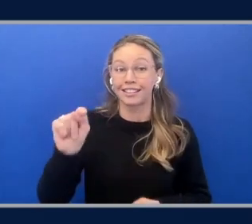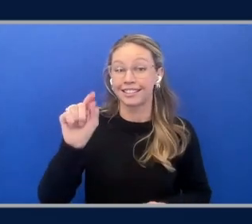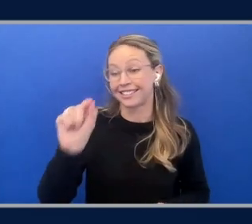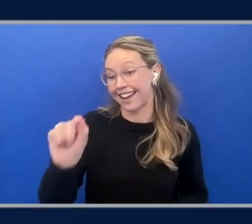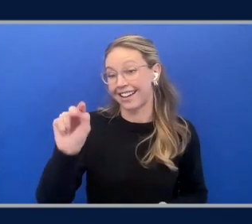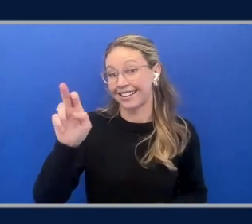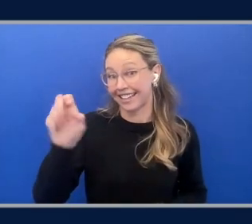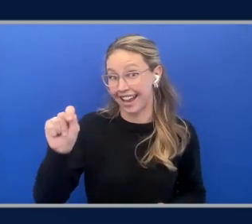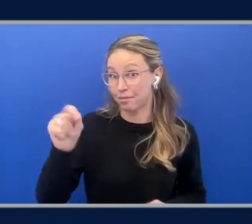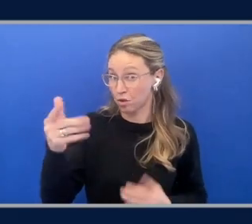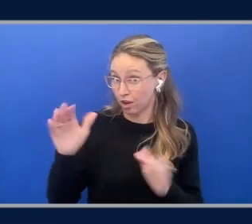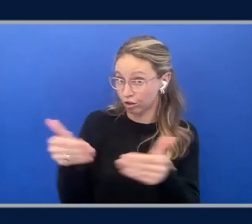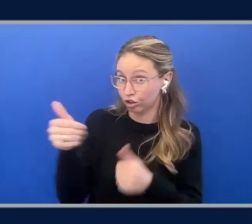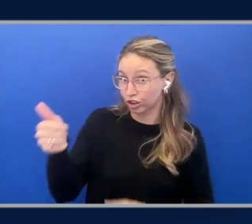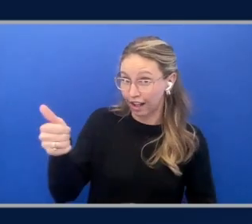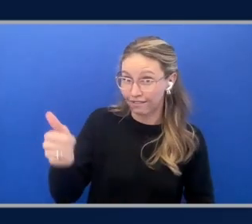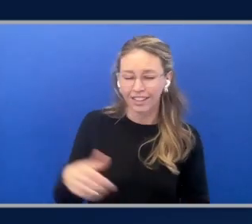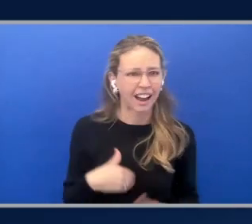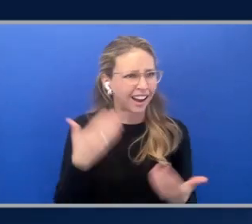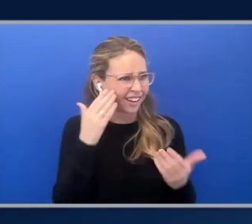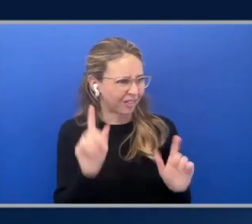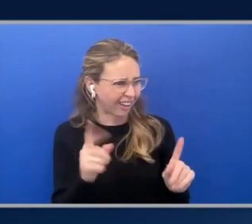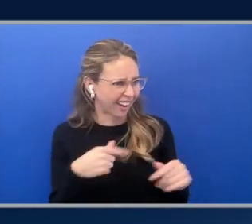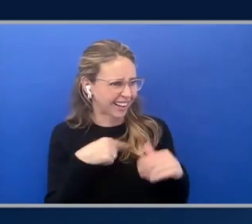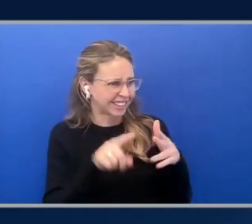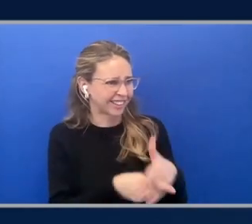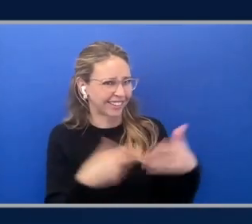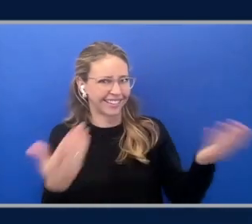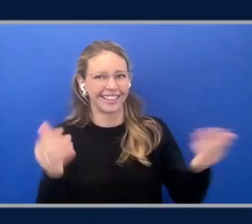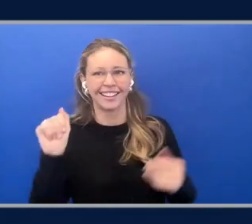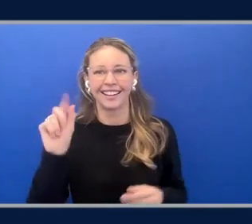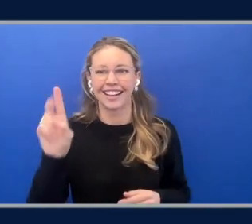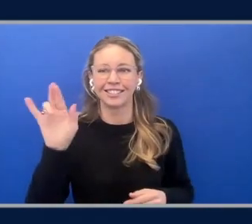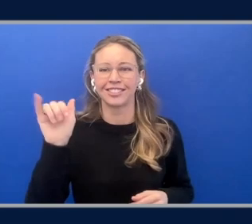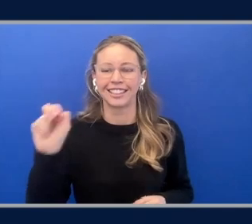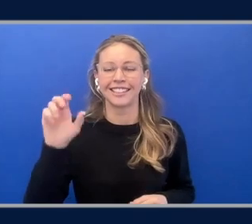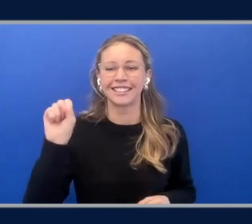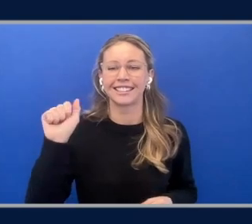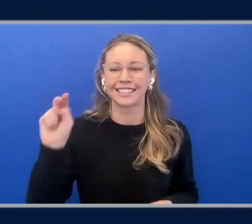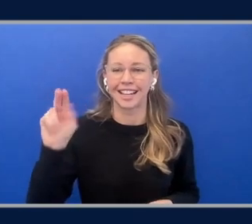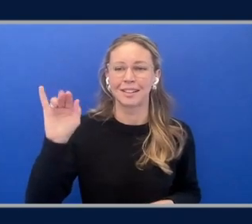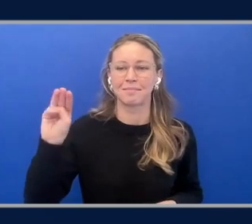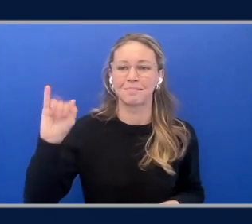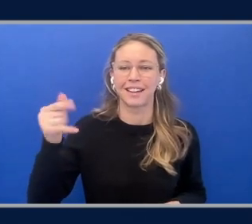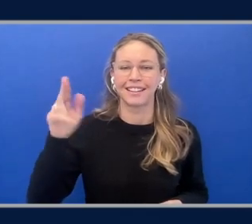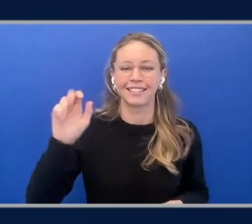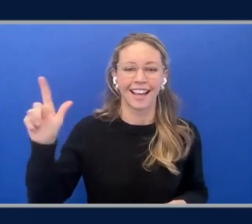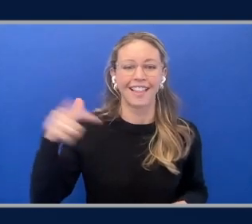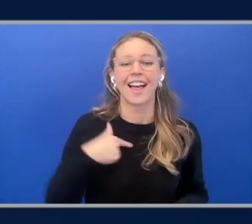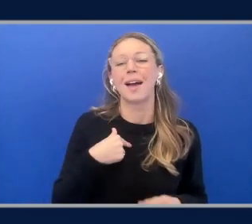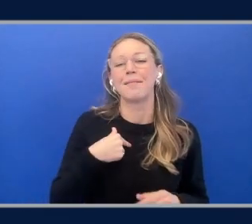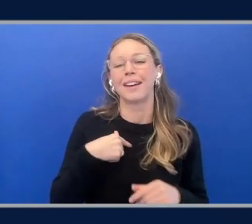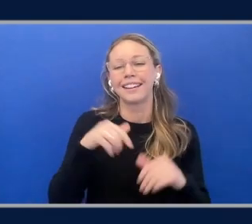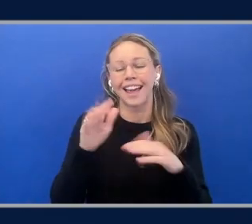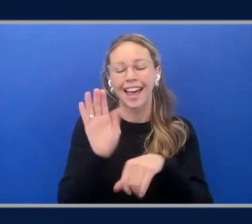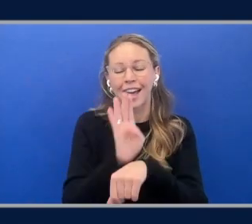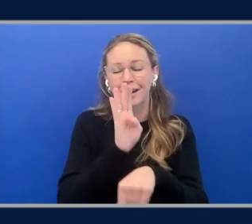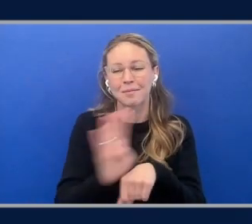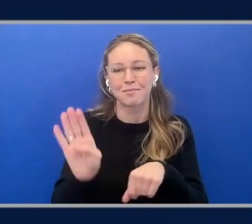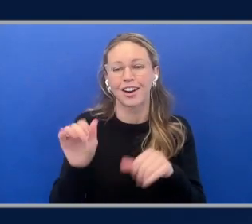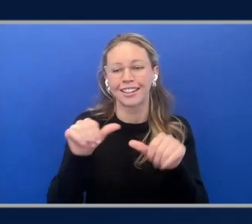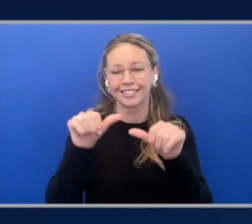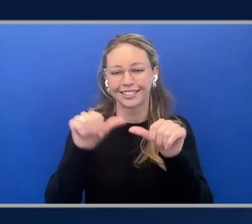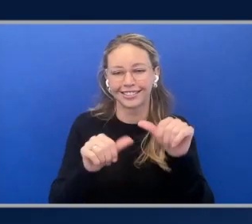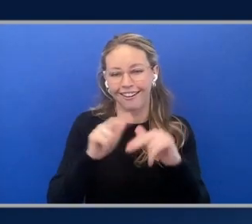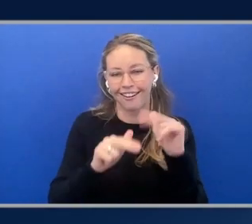first? I don't even know where to start. Hi, my name is Adrian Sabiel. I'm a principal partner, enterprise architect here at AWS, and the bulk of my career,